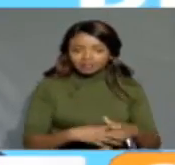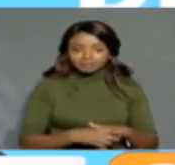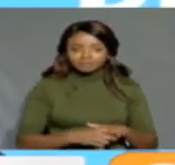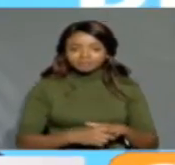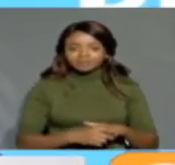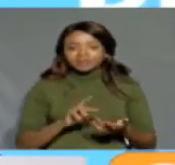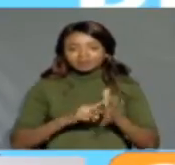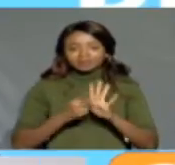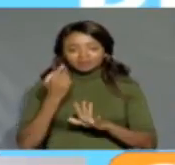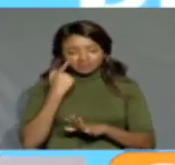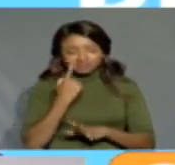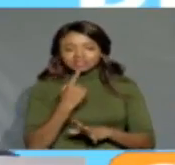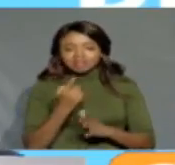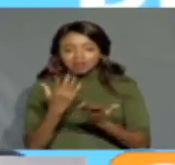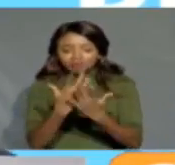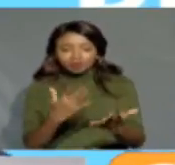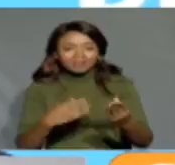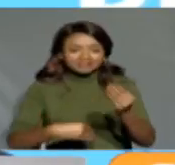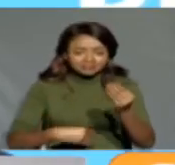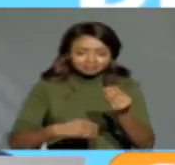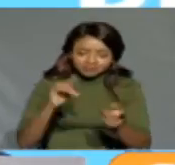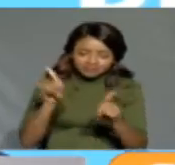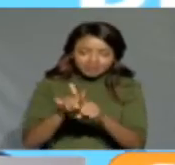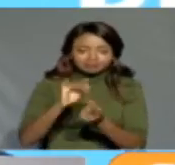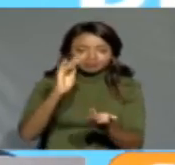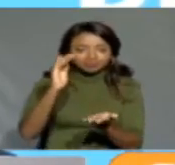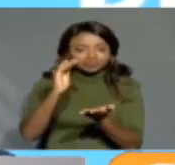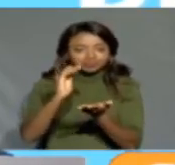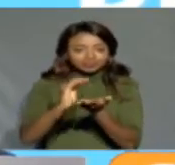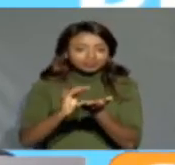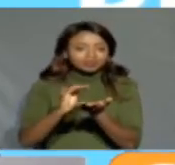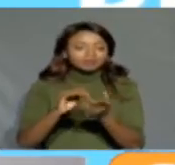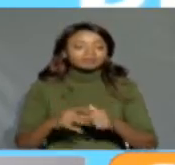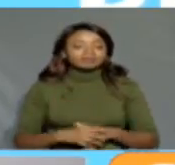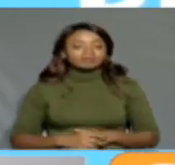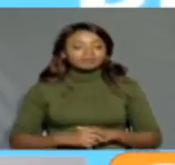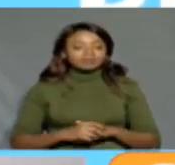we can see property prices reducing. Two,